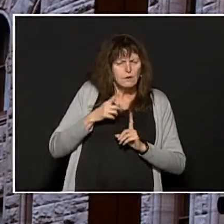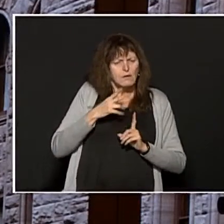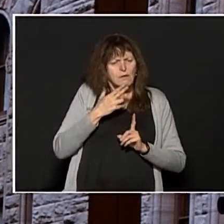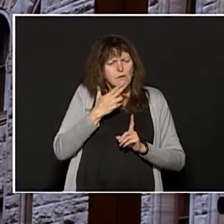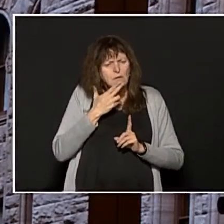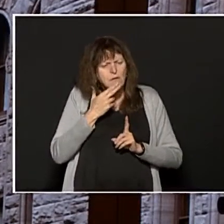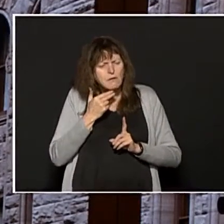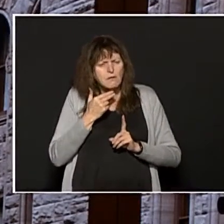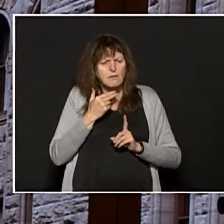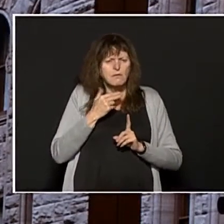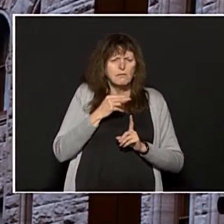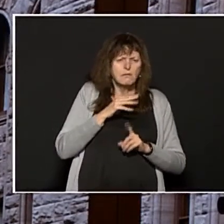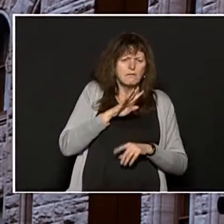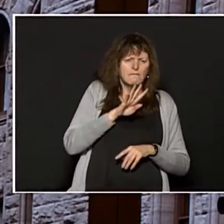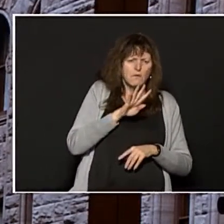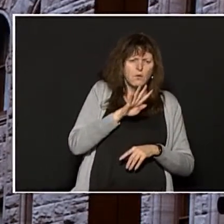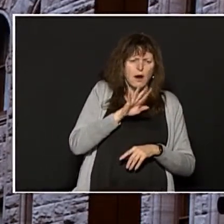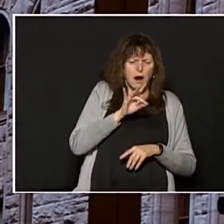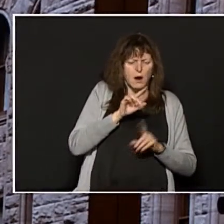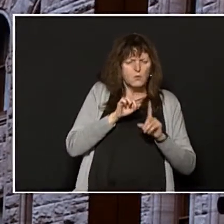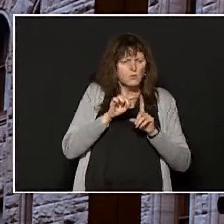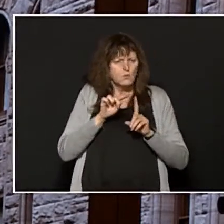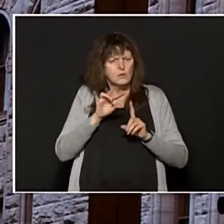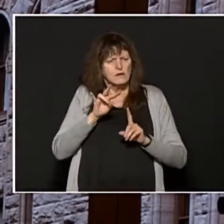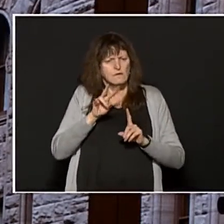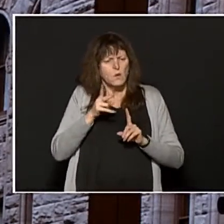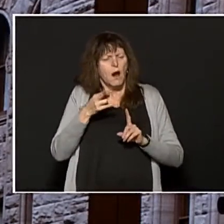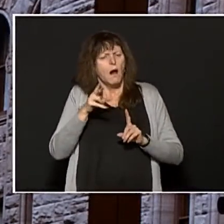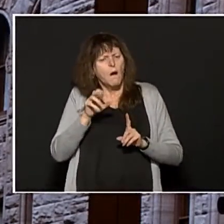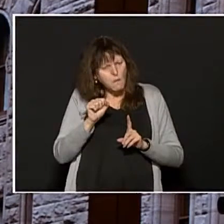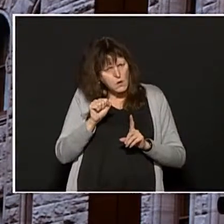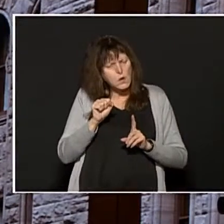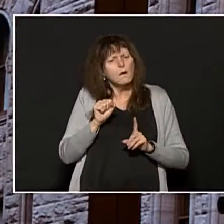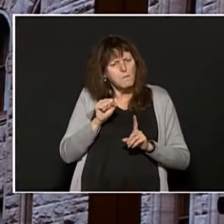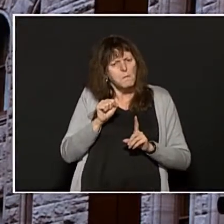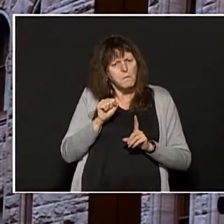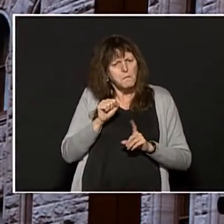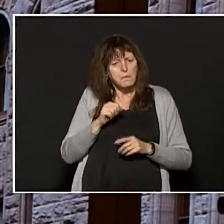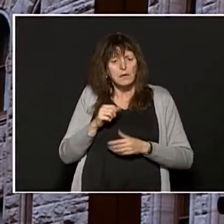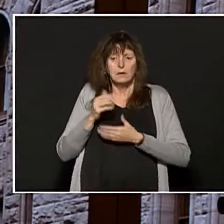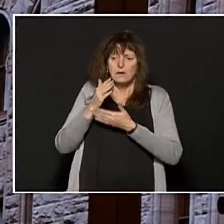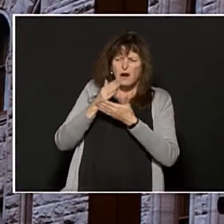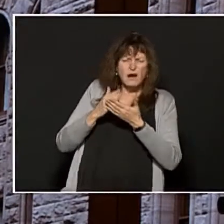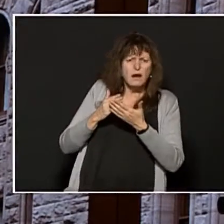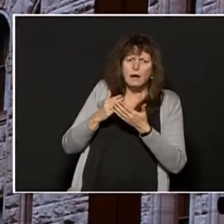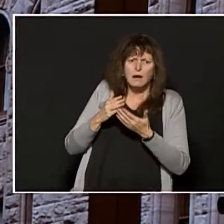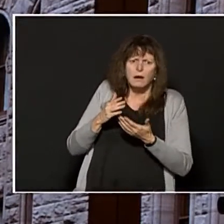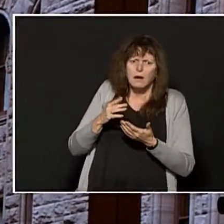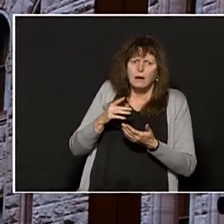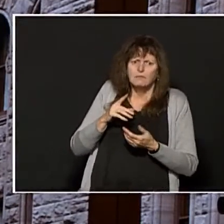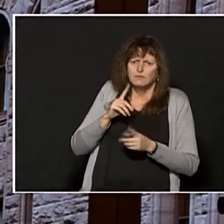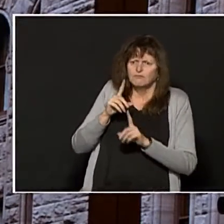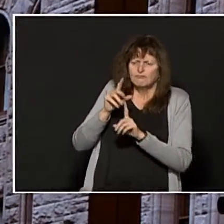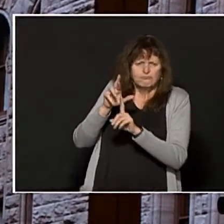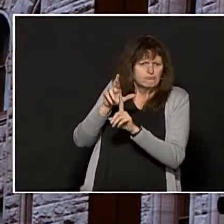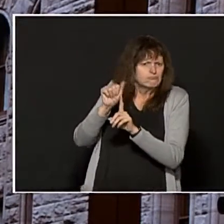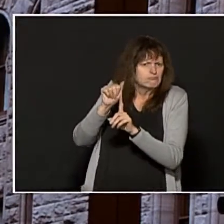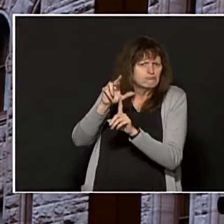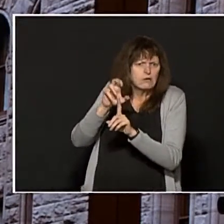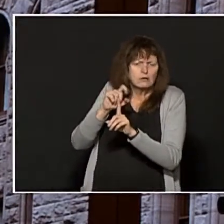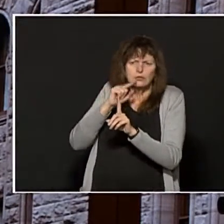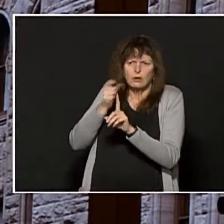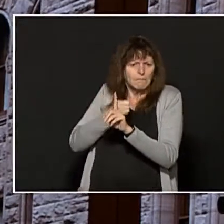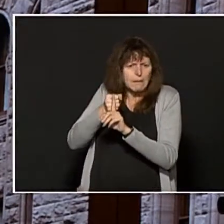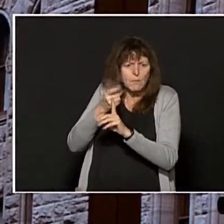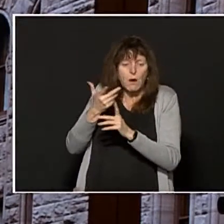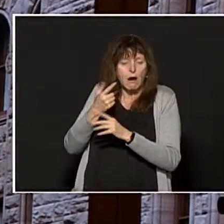hours. There are some, and rare, more severe ones, and we want to know what those are. Are there things like allergic reactions? Because this